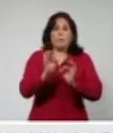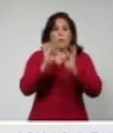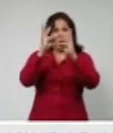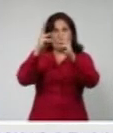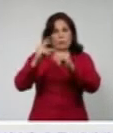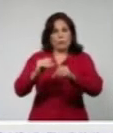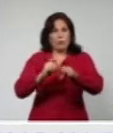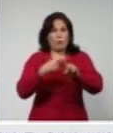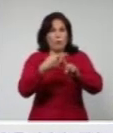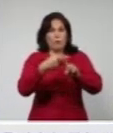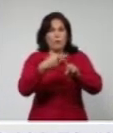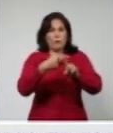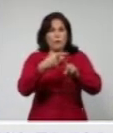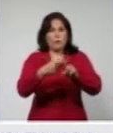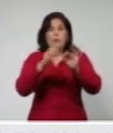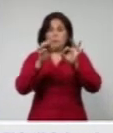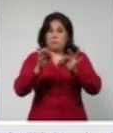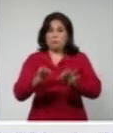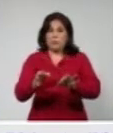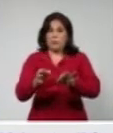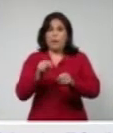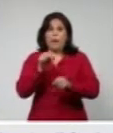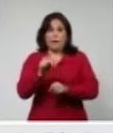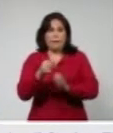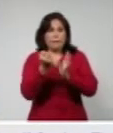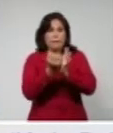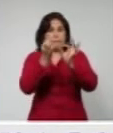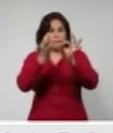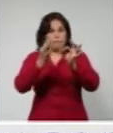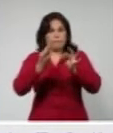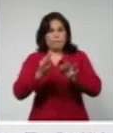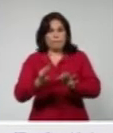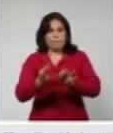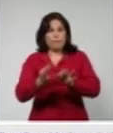372,945, of which